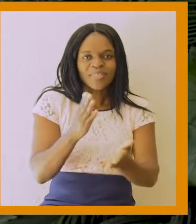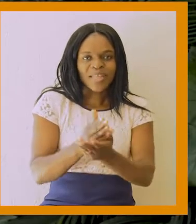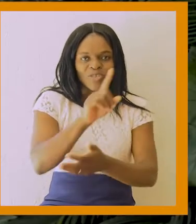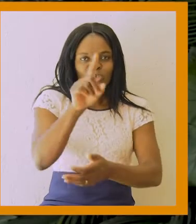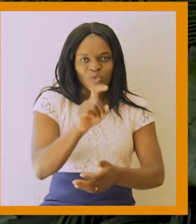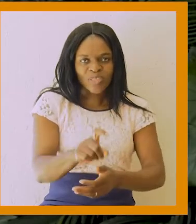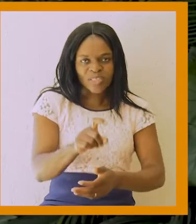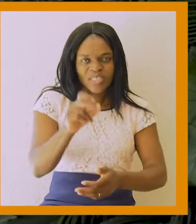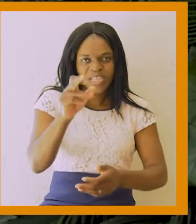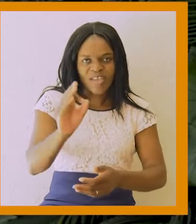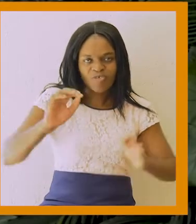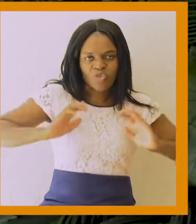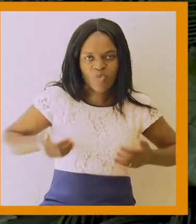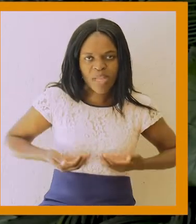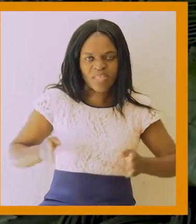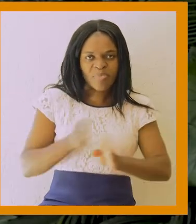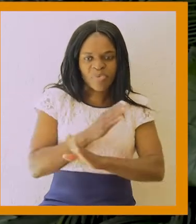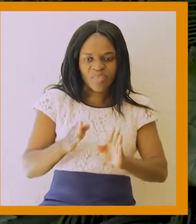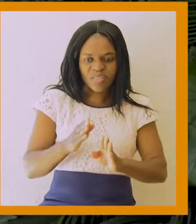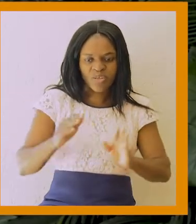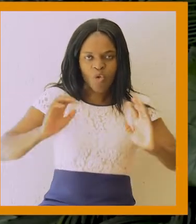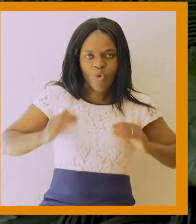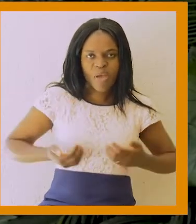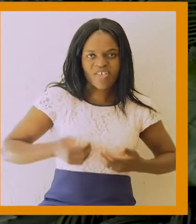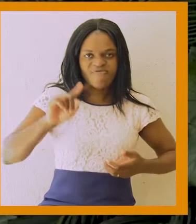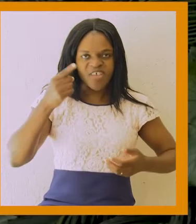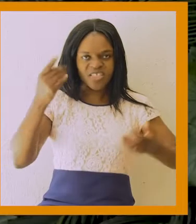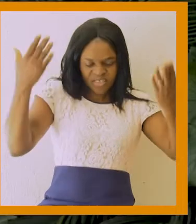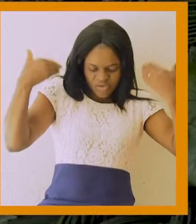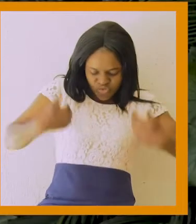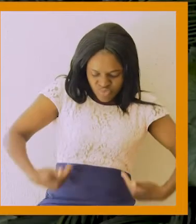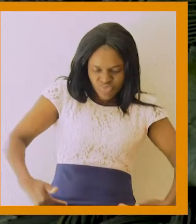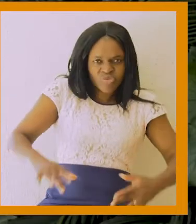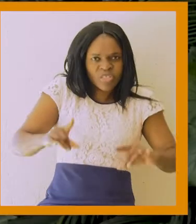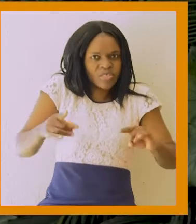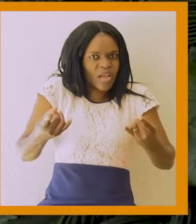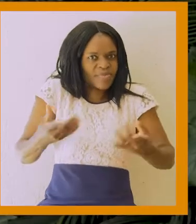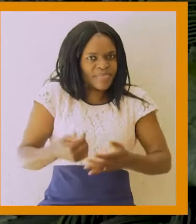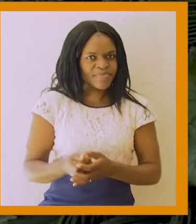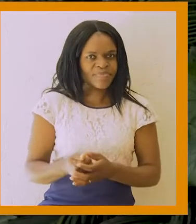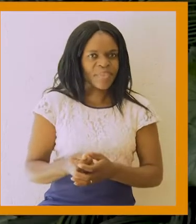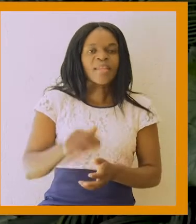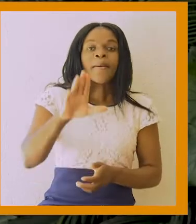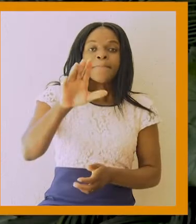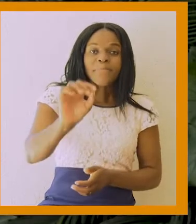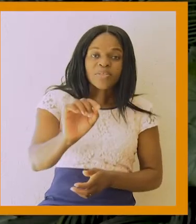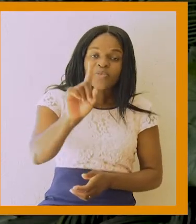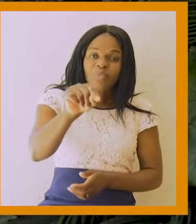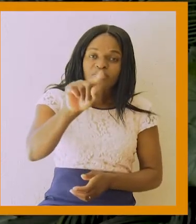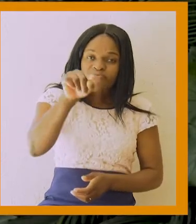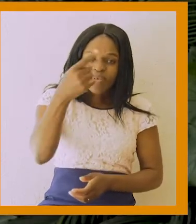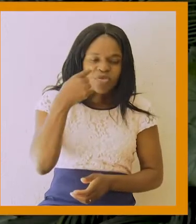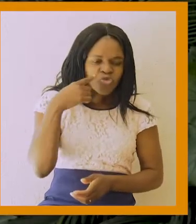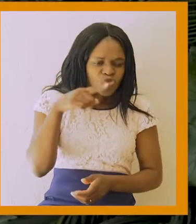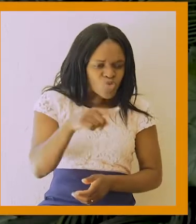were they dressed? How were they carrying themselves along? Yes. So we should be in a position to look